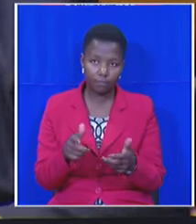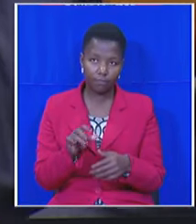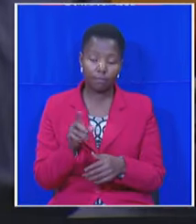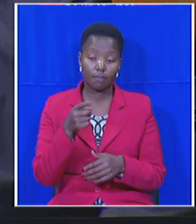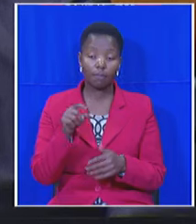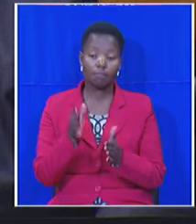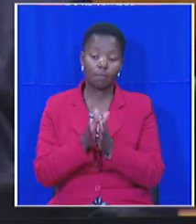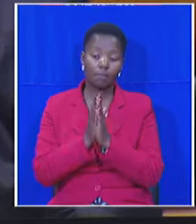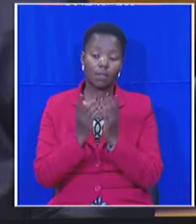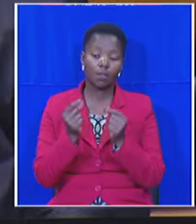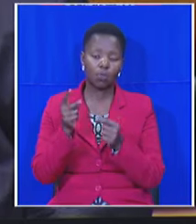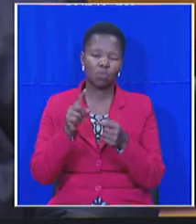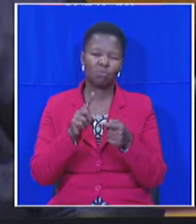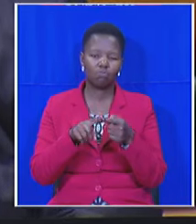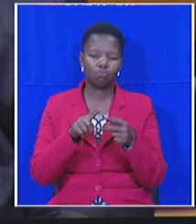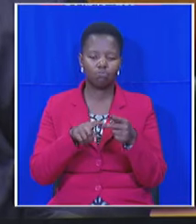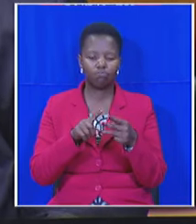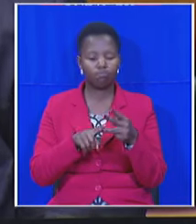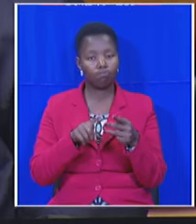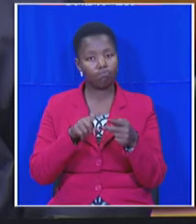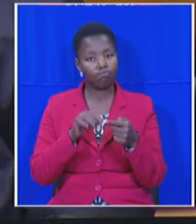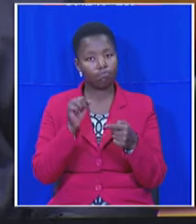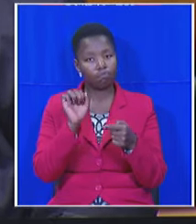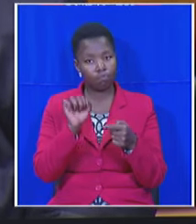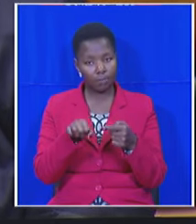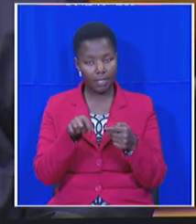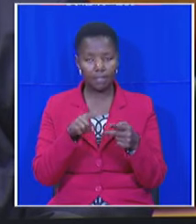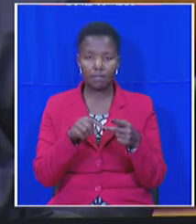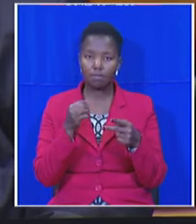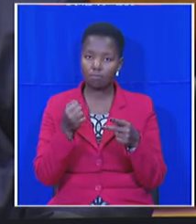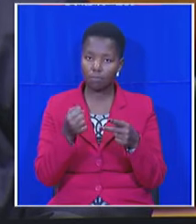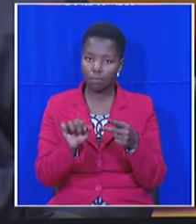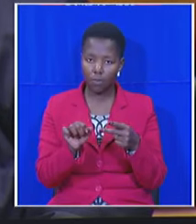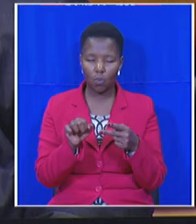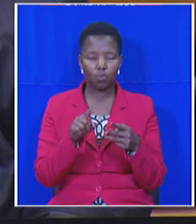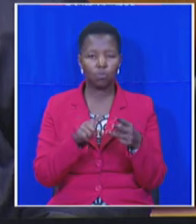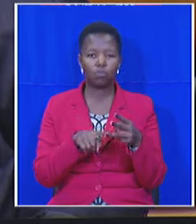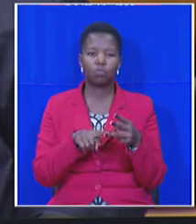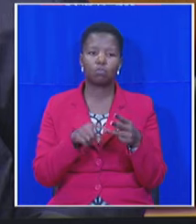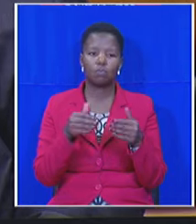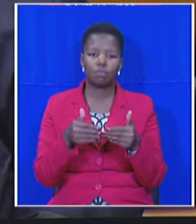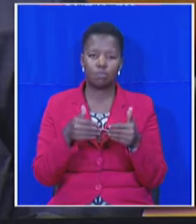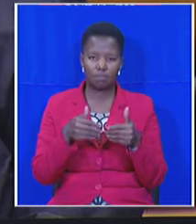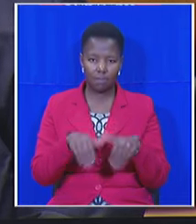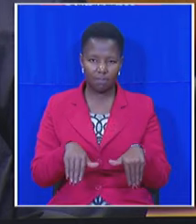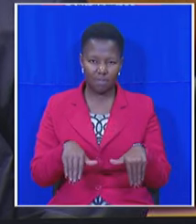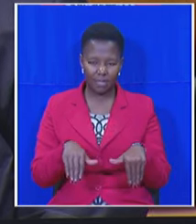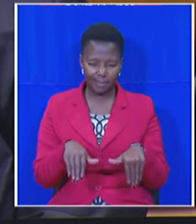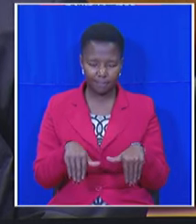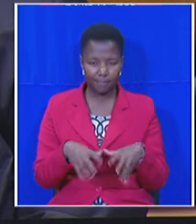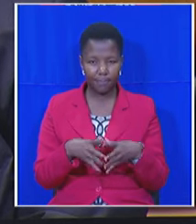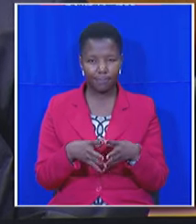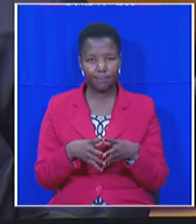When requested to do so, members must simply indicate their vote by pressing the appropriate button below the yes, no,